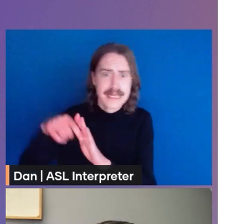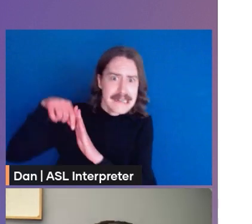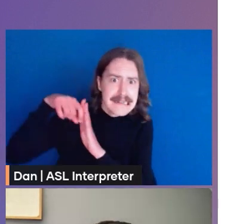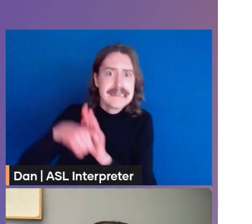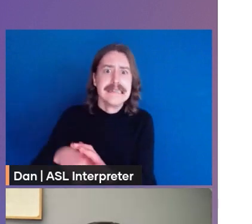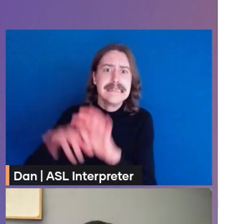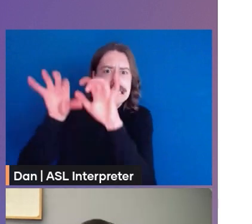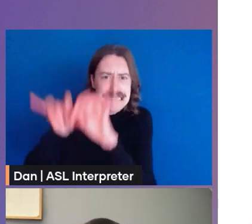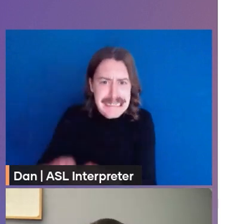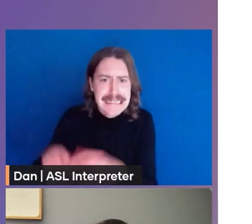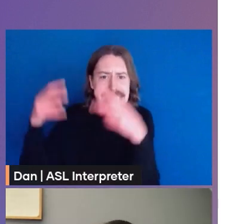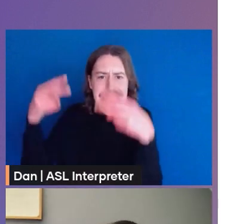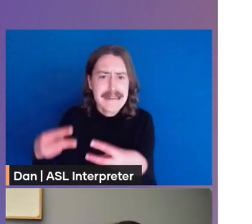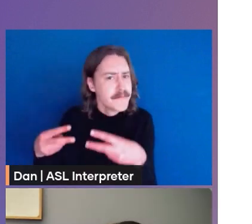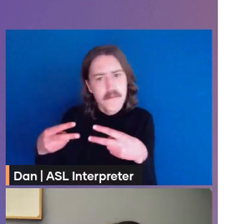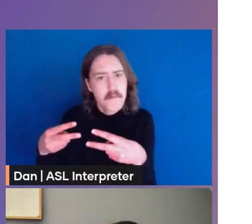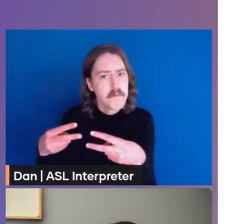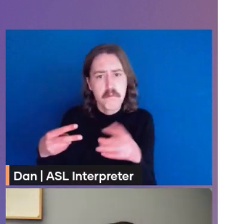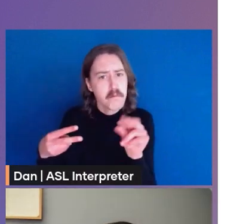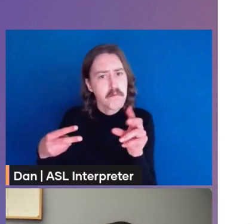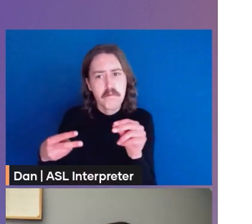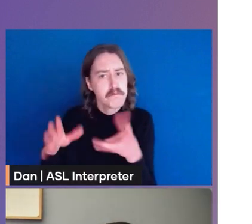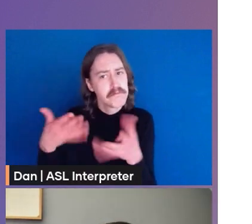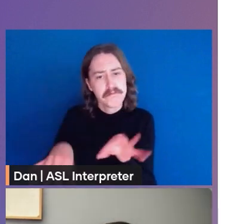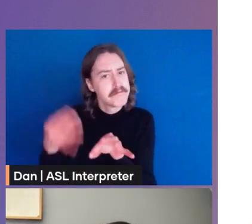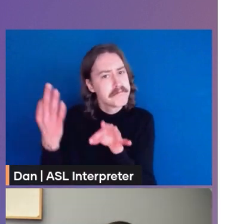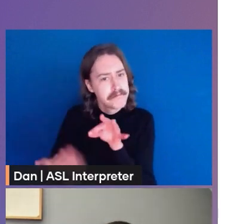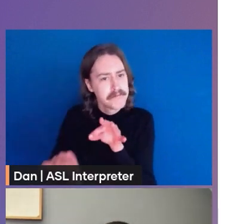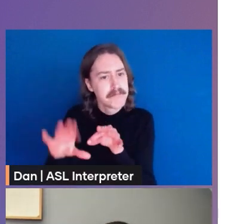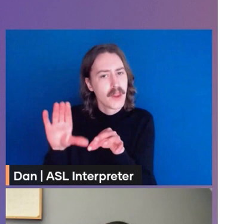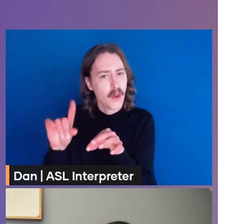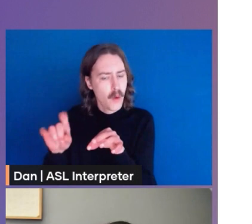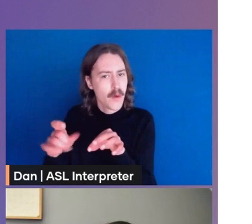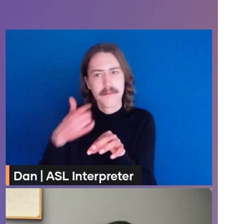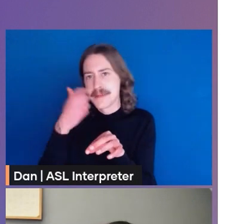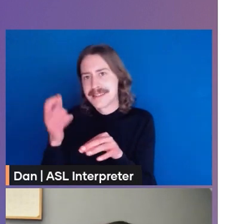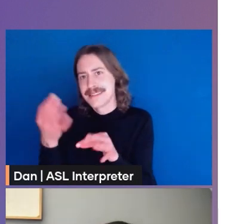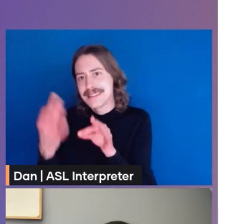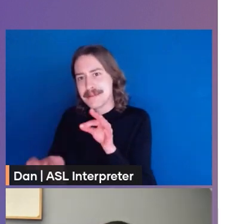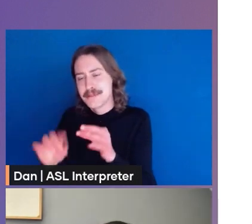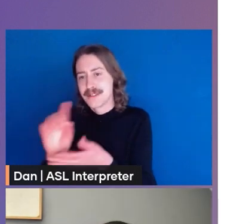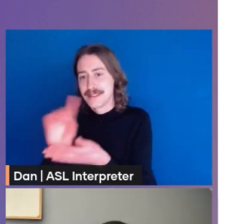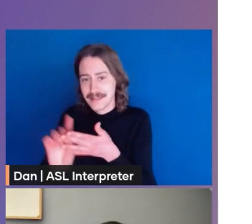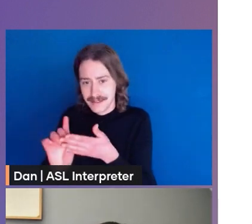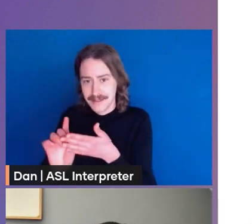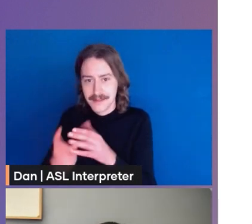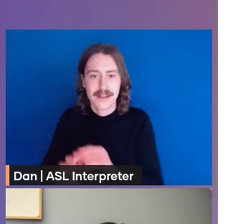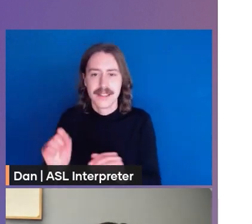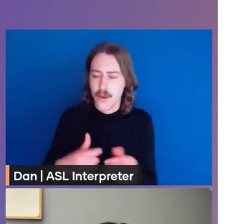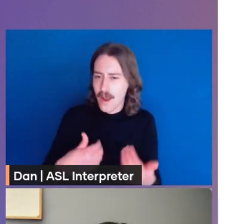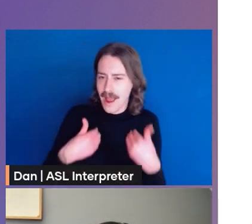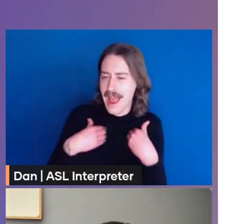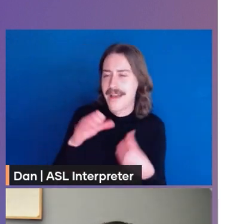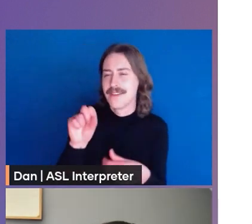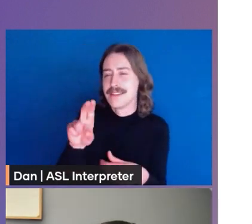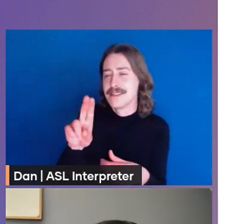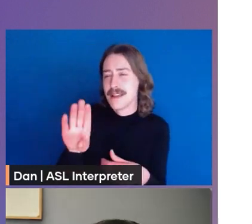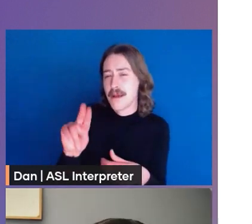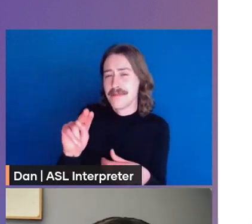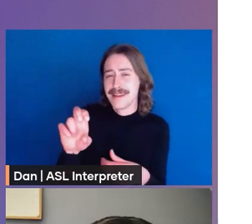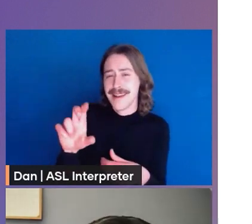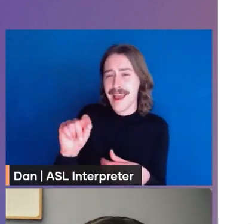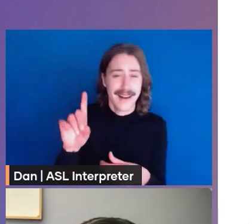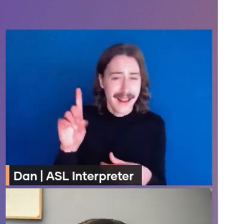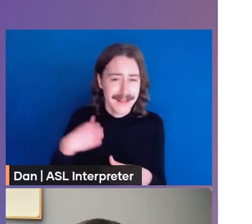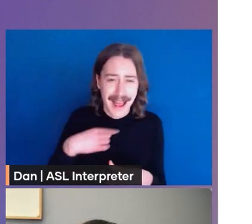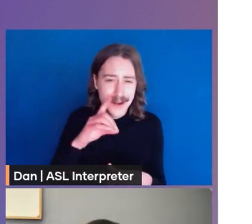initially. Once again, you're just going to set up a CIDR with a quick subnets. I might have gone a little bit overboard. I had extra subnets, but as you can see,